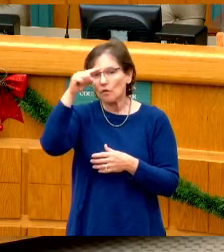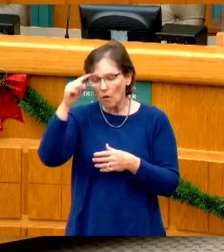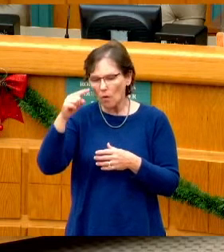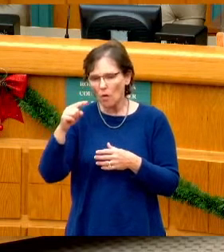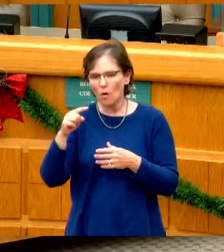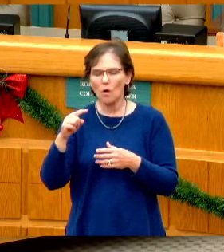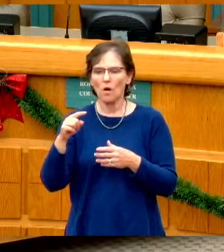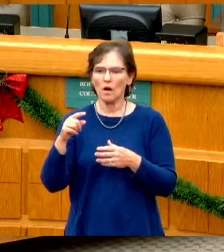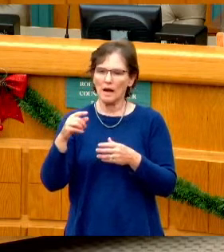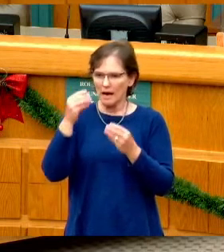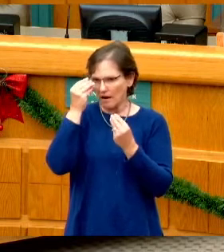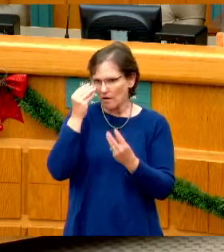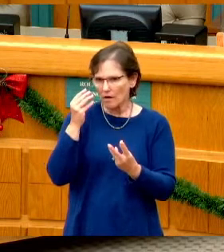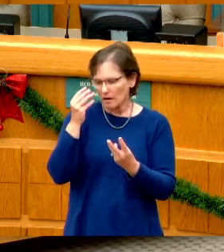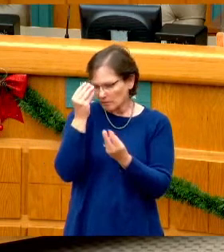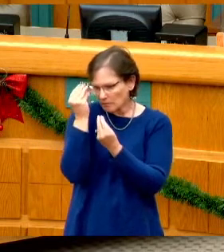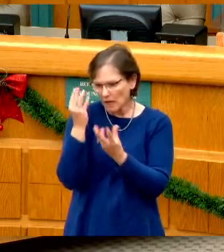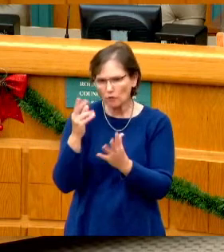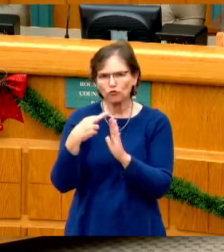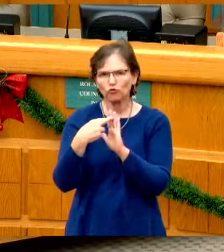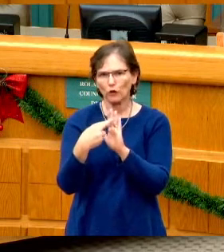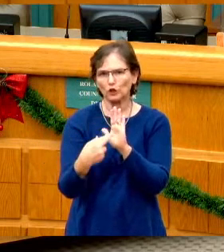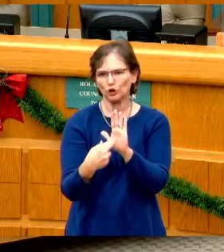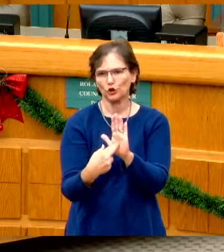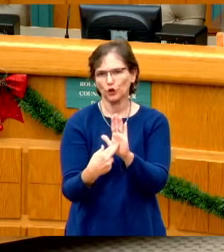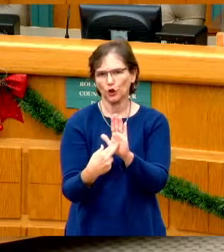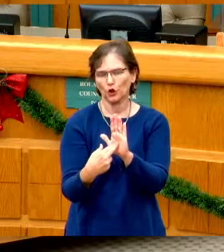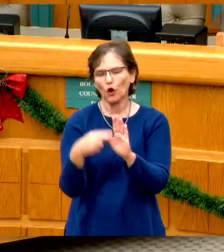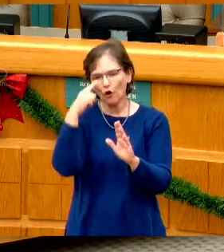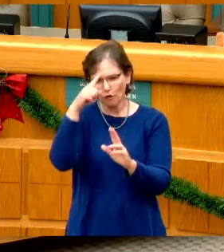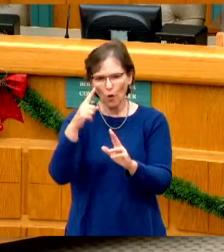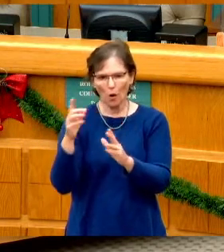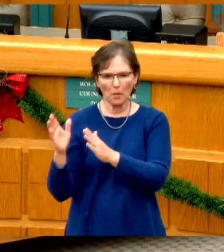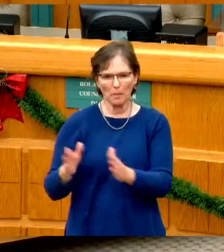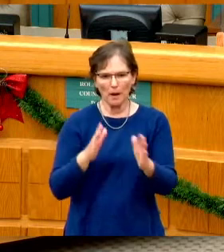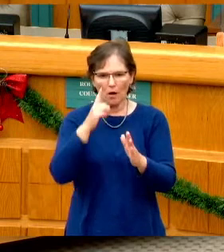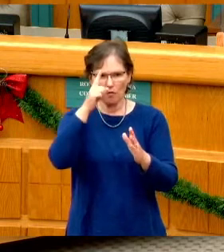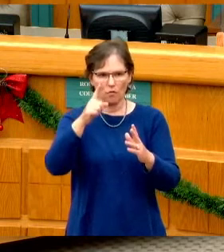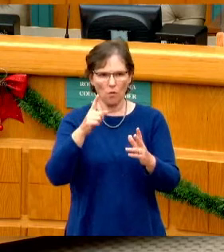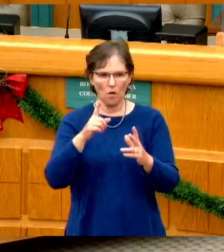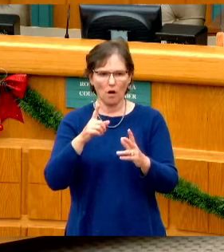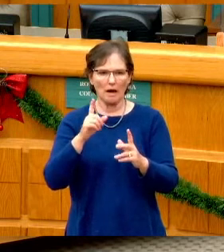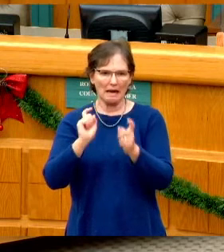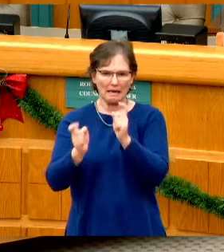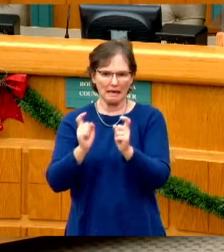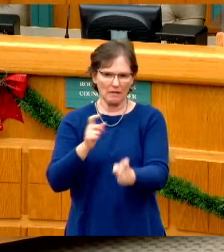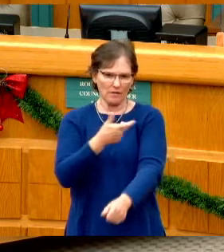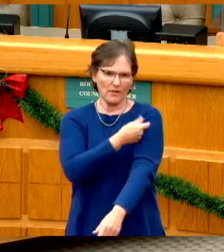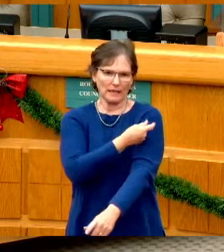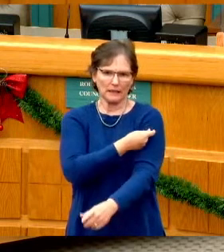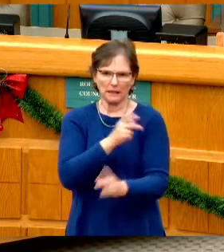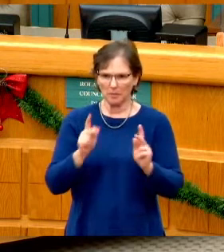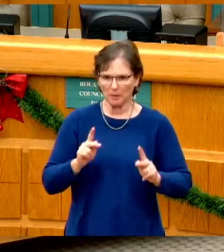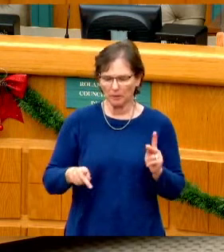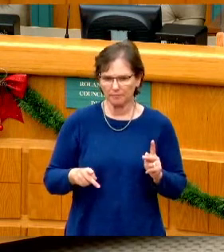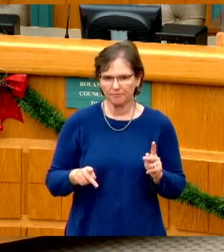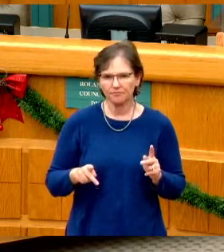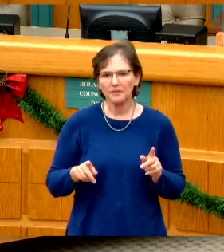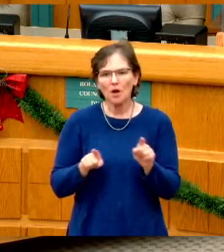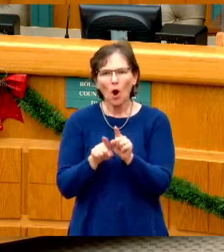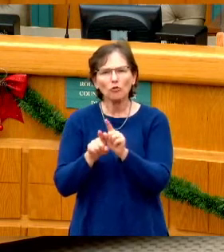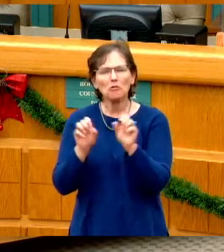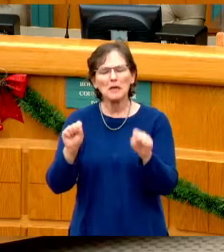877-835-7750, Monday through Friday between 8 and 5. Alternatively, you can also visit our website at